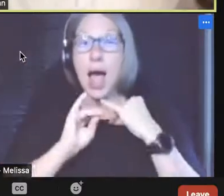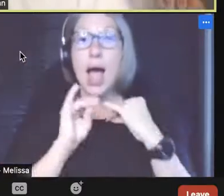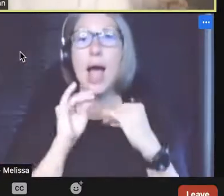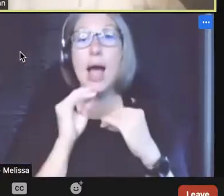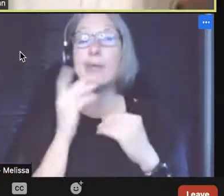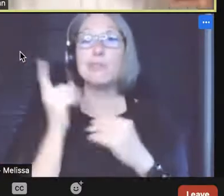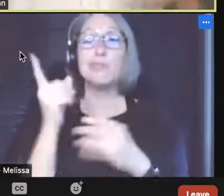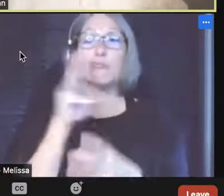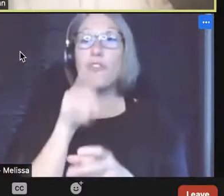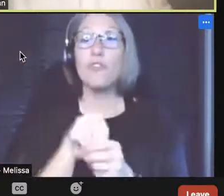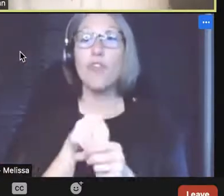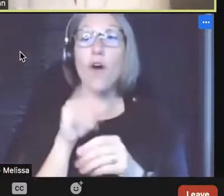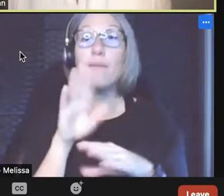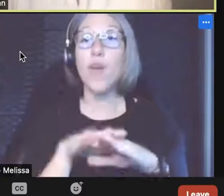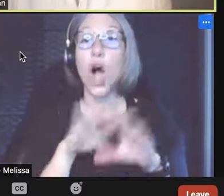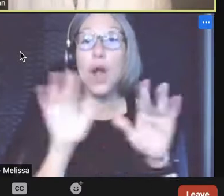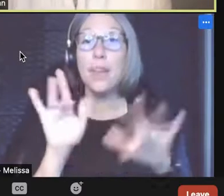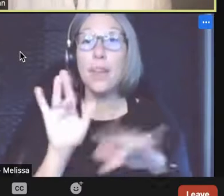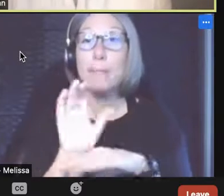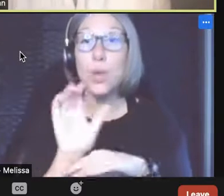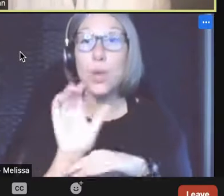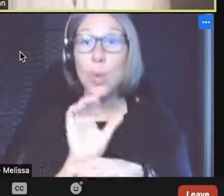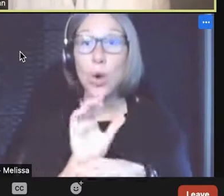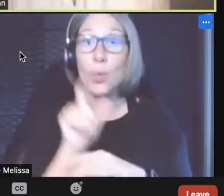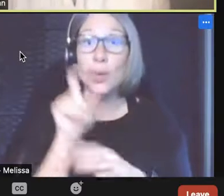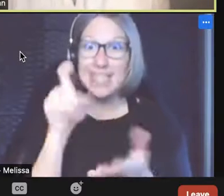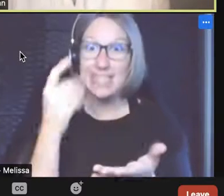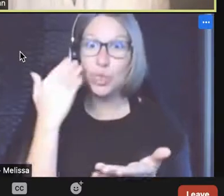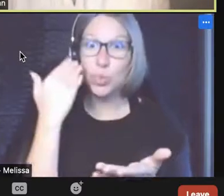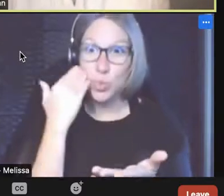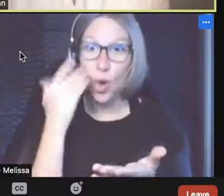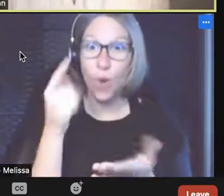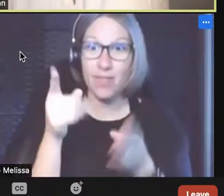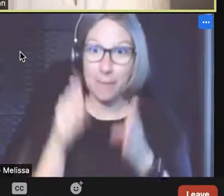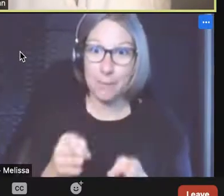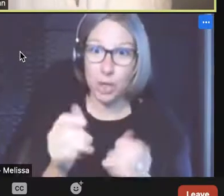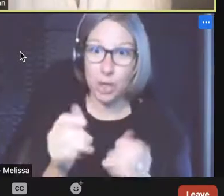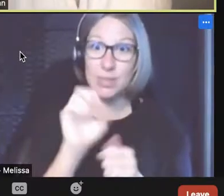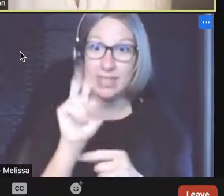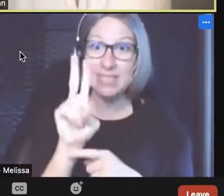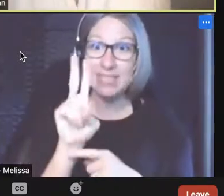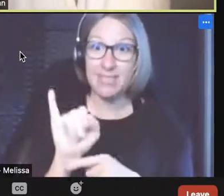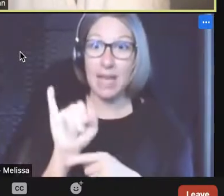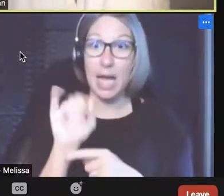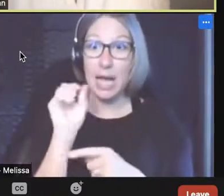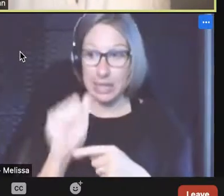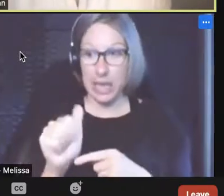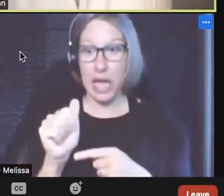something that's on the computer. We need to know if this person with CVI can perform. Can they